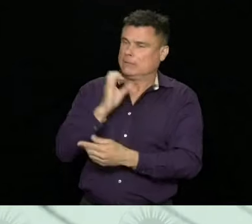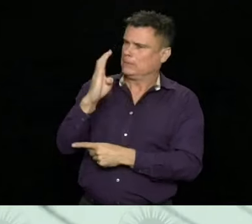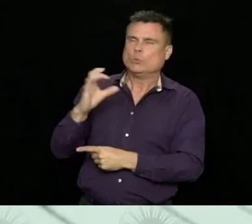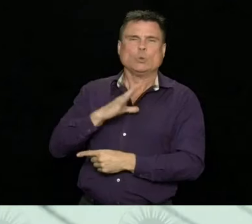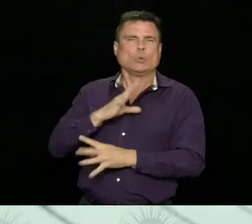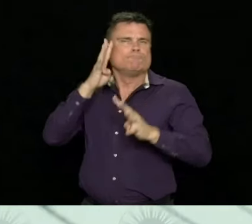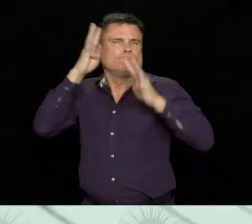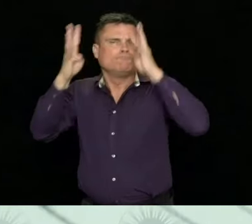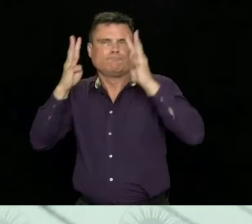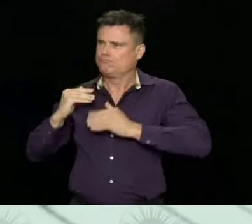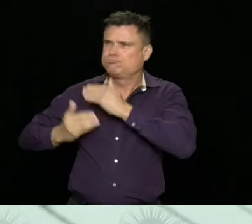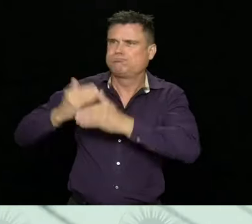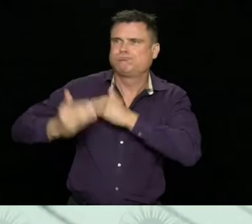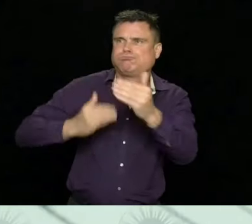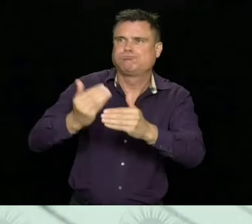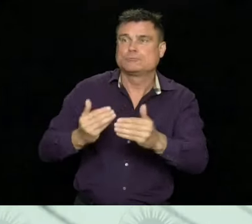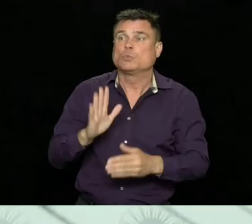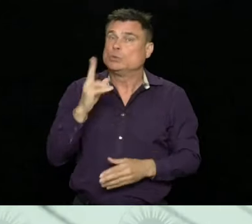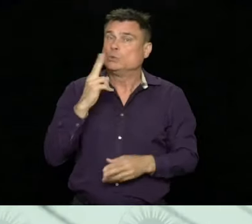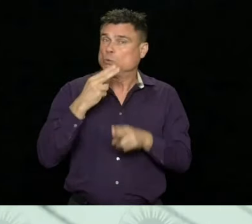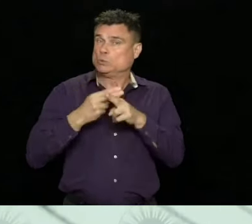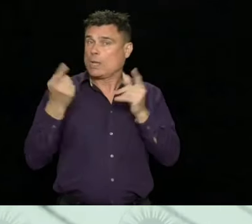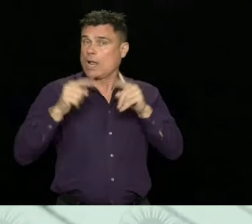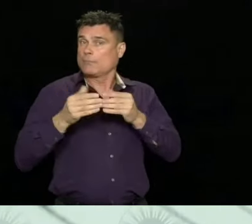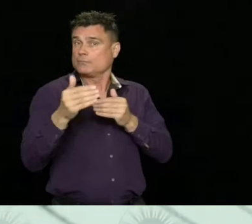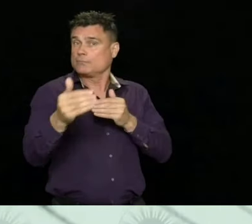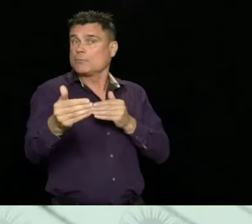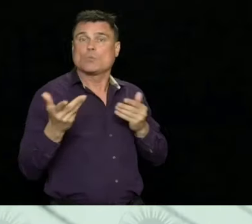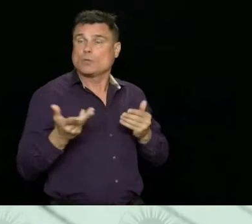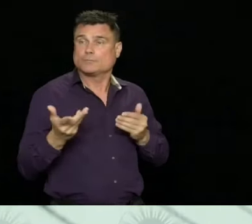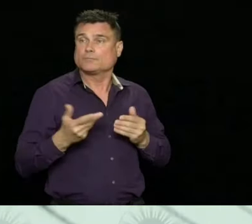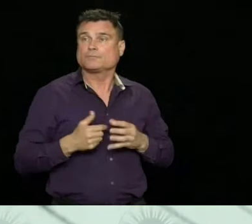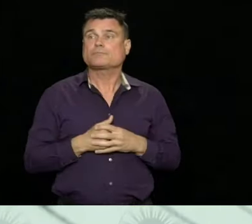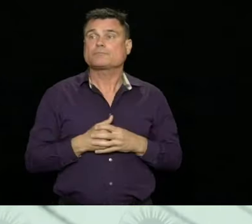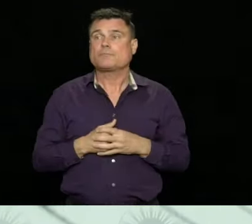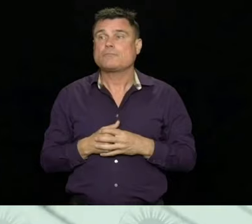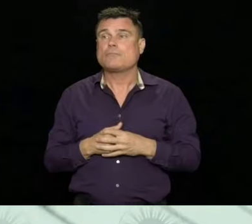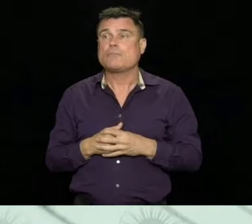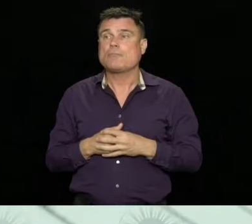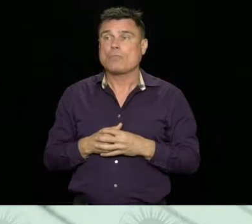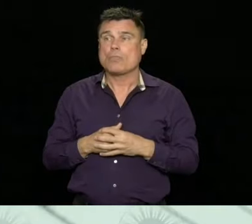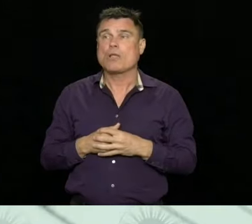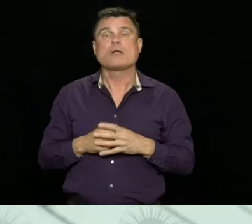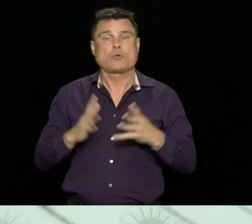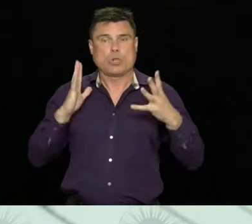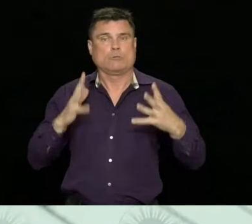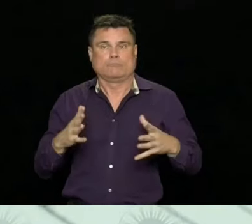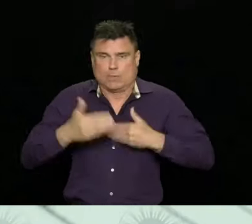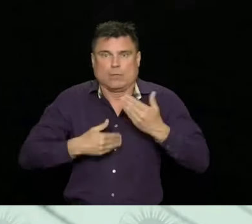its own pace, and resiliency requires patience. This